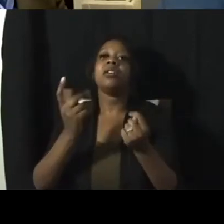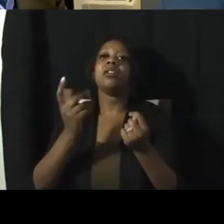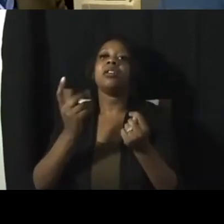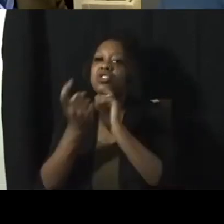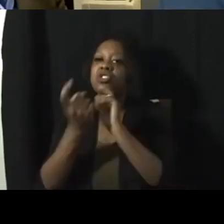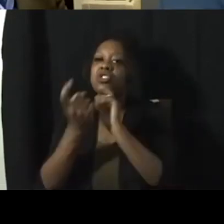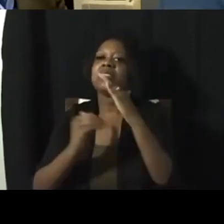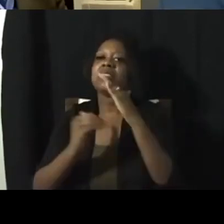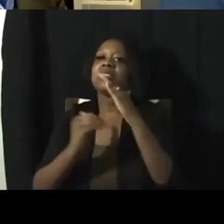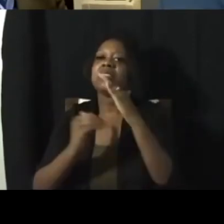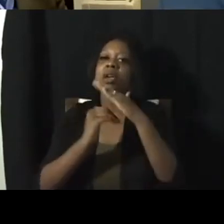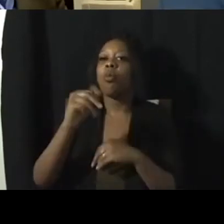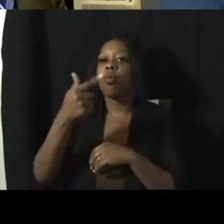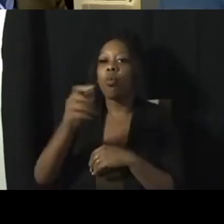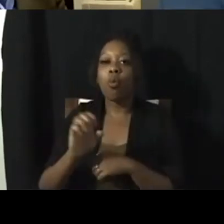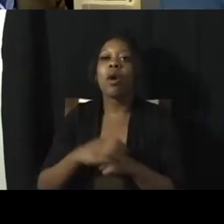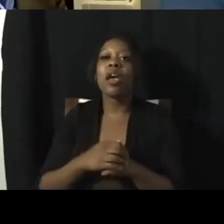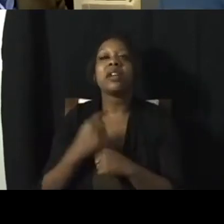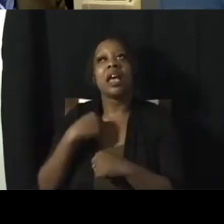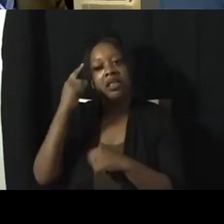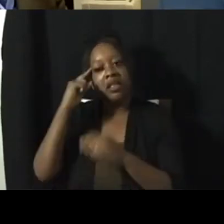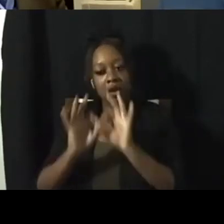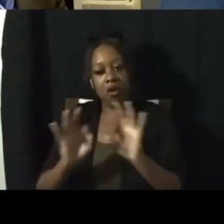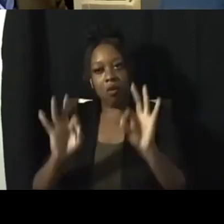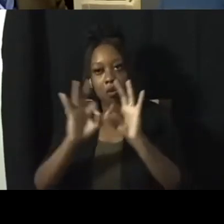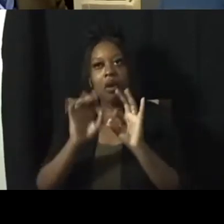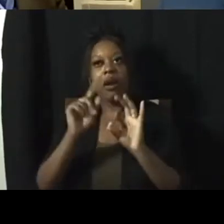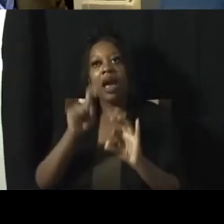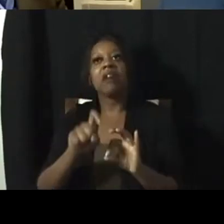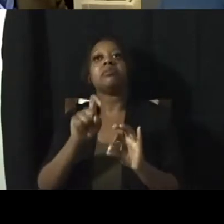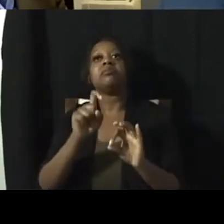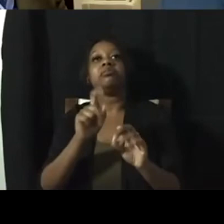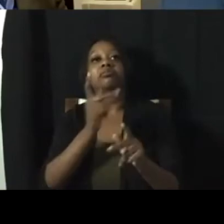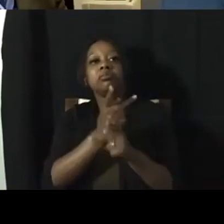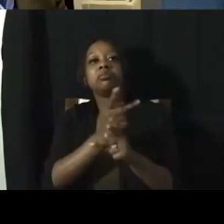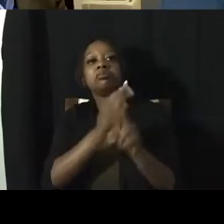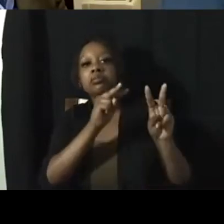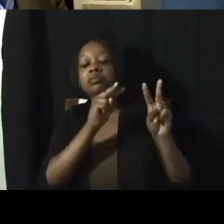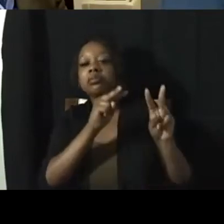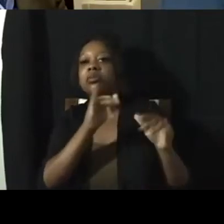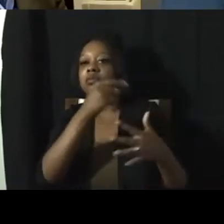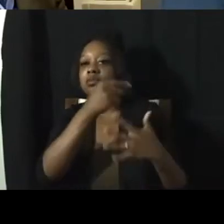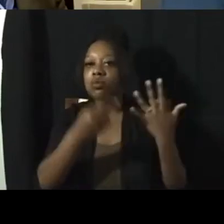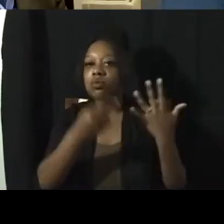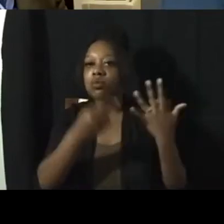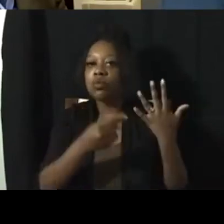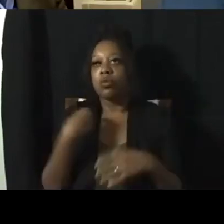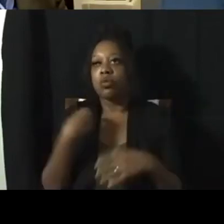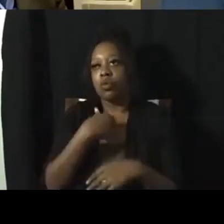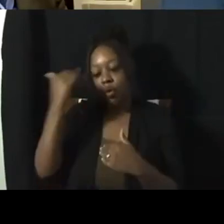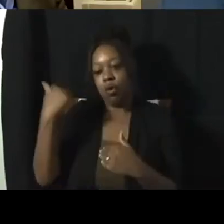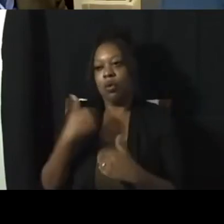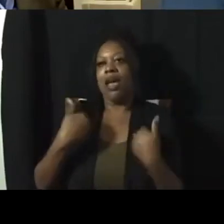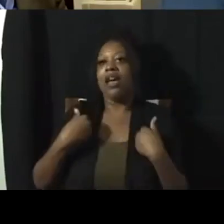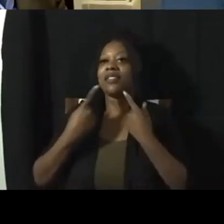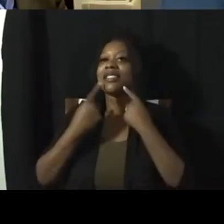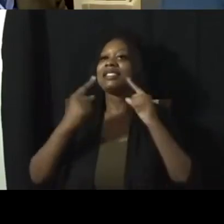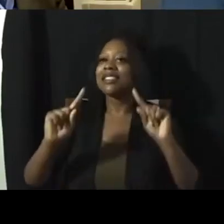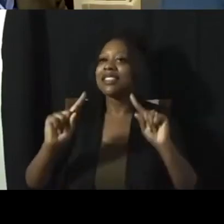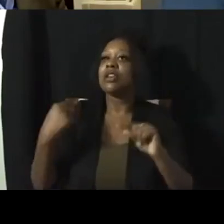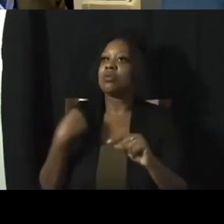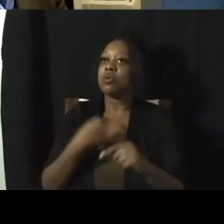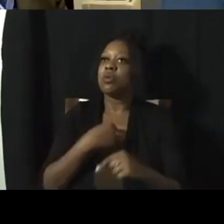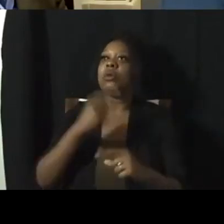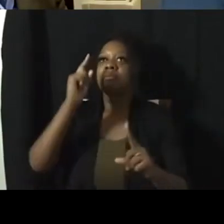that we continue to look at those metrics so that we know that we're having the success that we intend with the policies that we put into